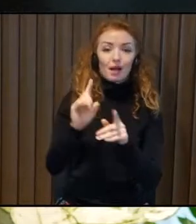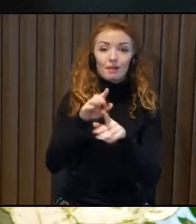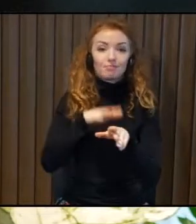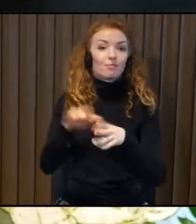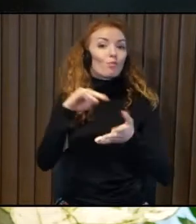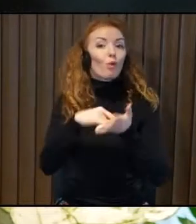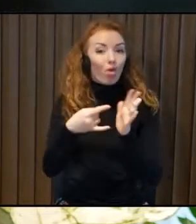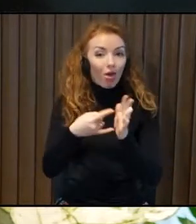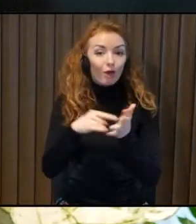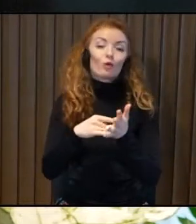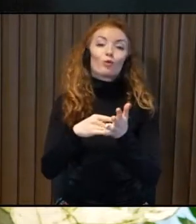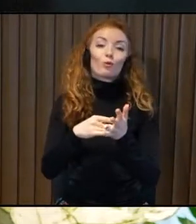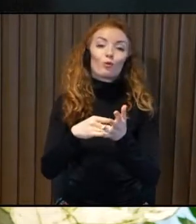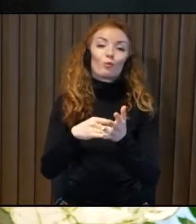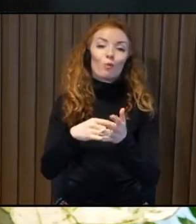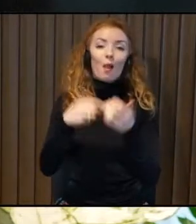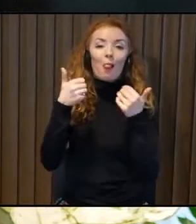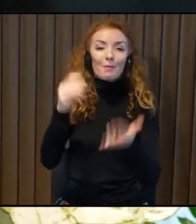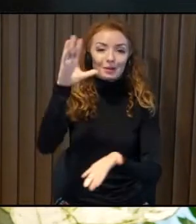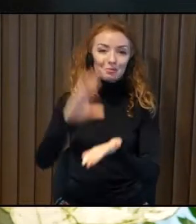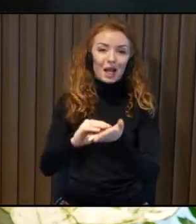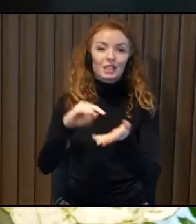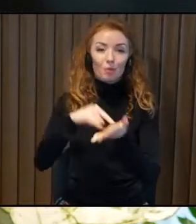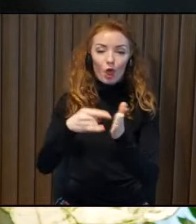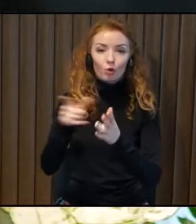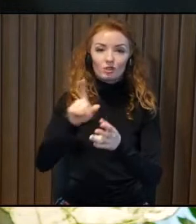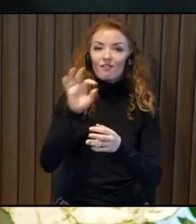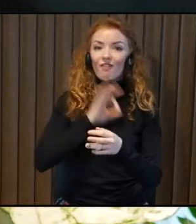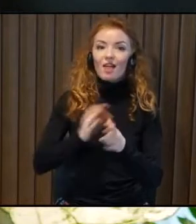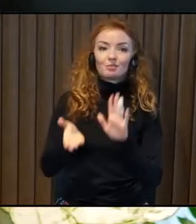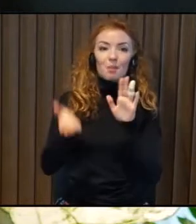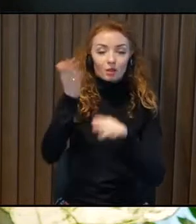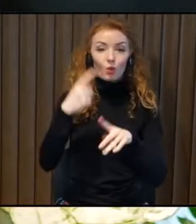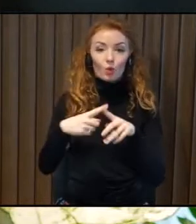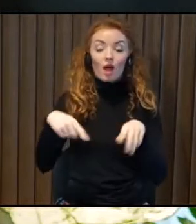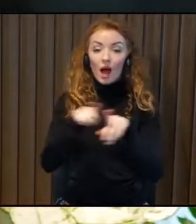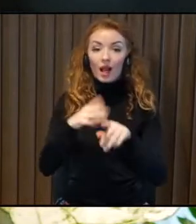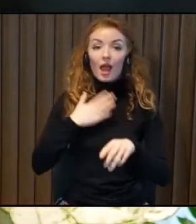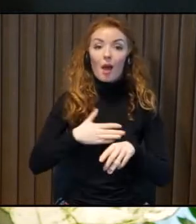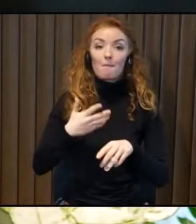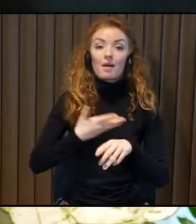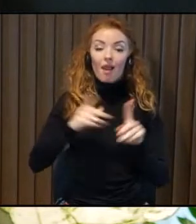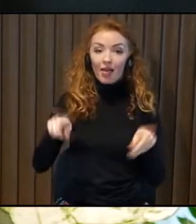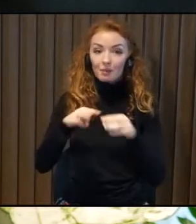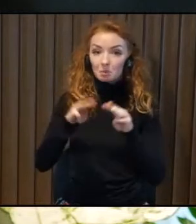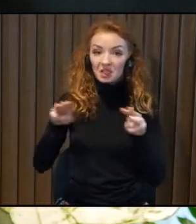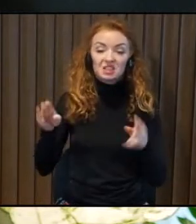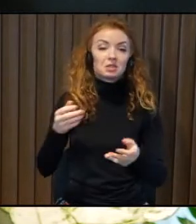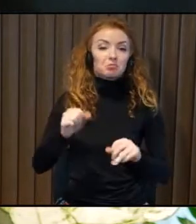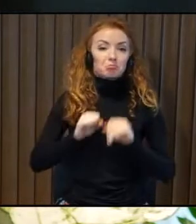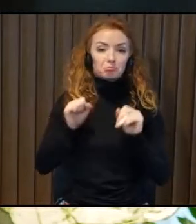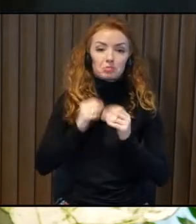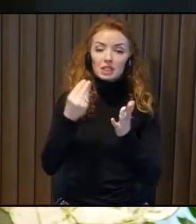projects implemented by the European Union money, and show these examples of good practice which have to be